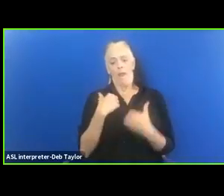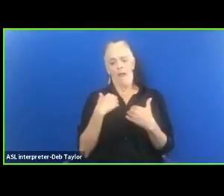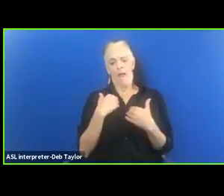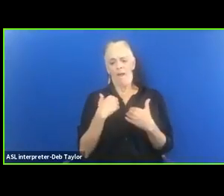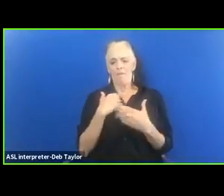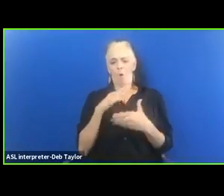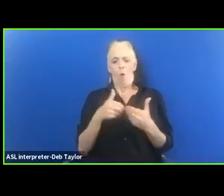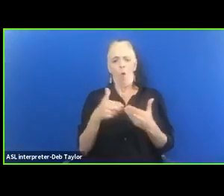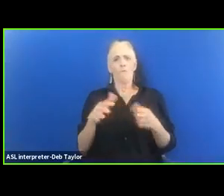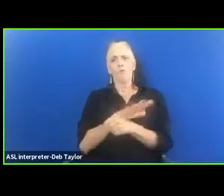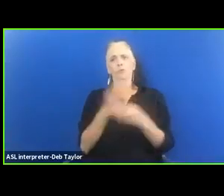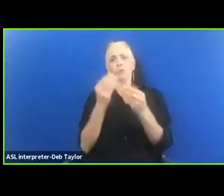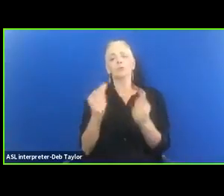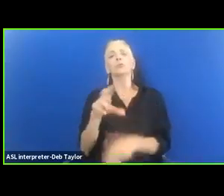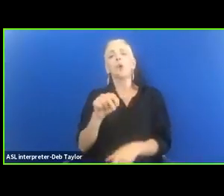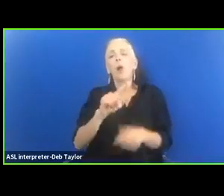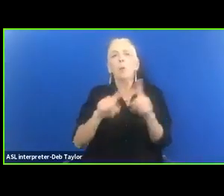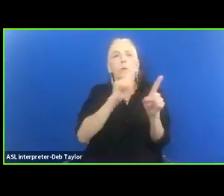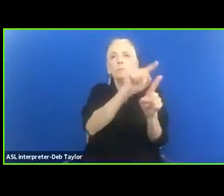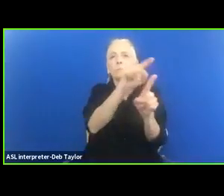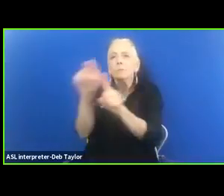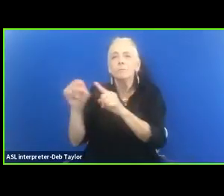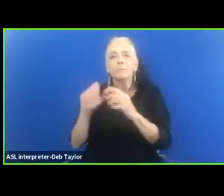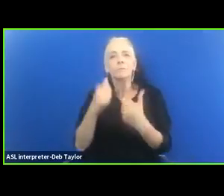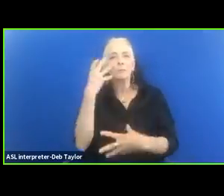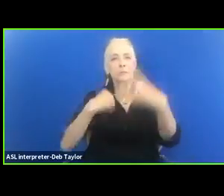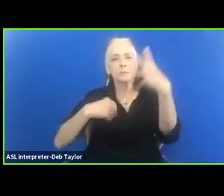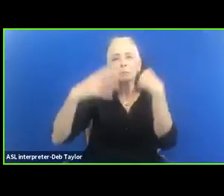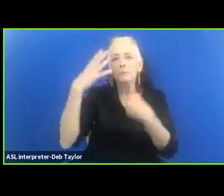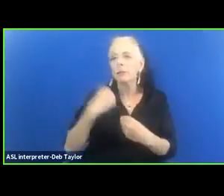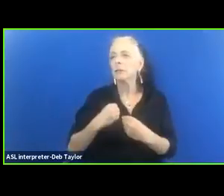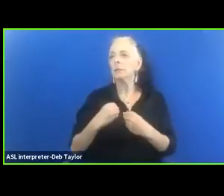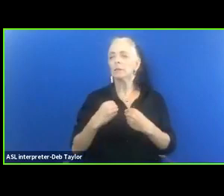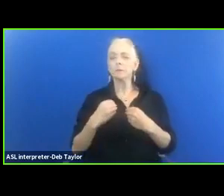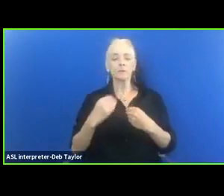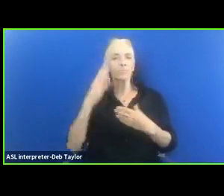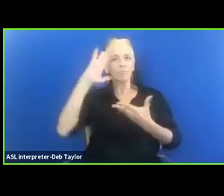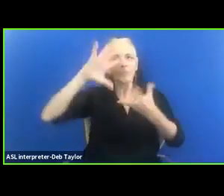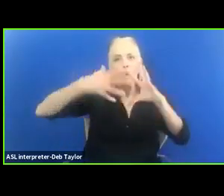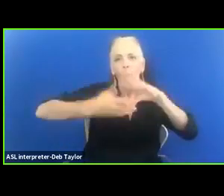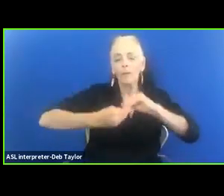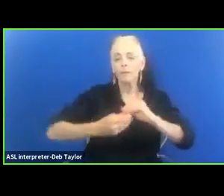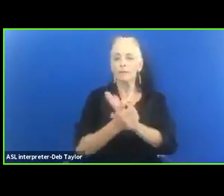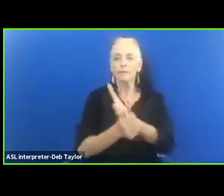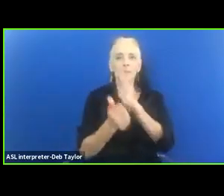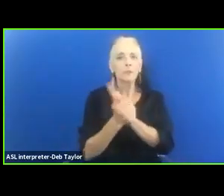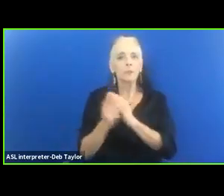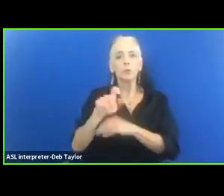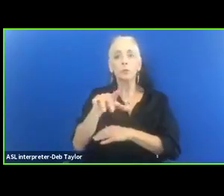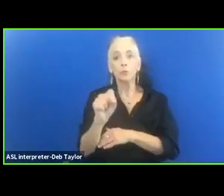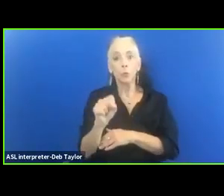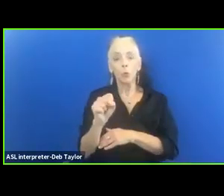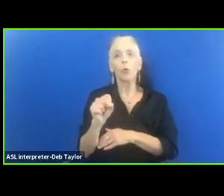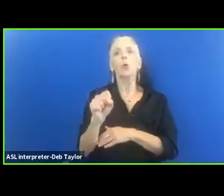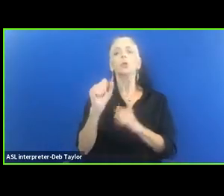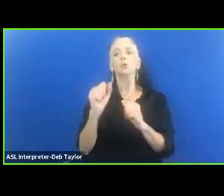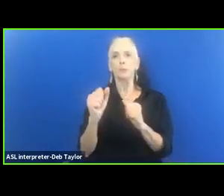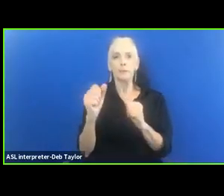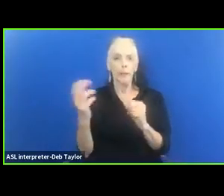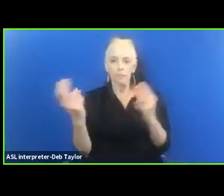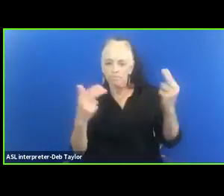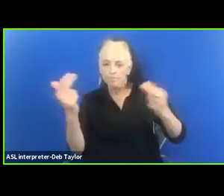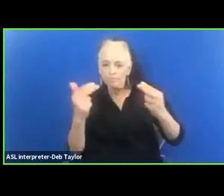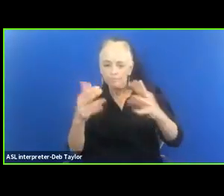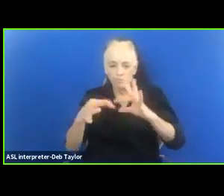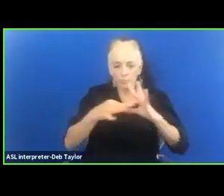an abundance of lived experience, knowledge, skills, and tools that we can come together and